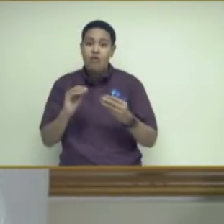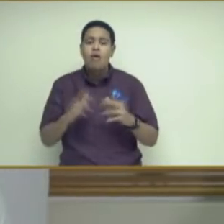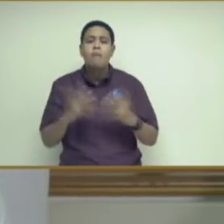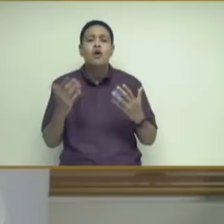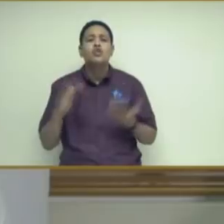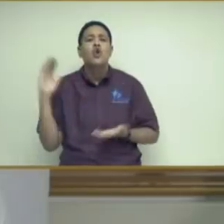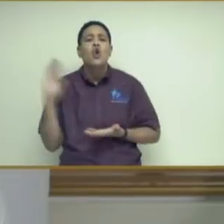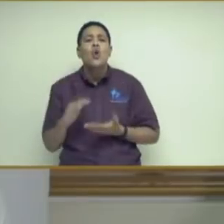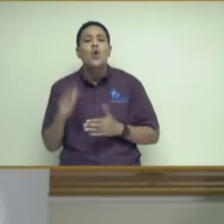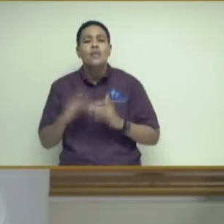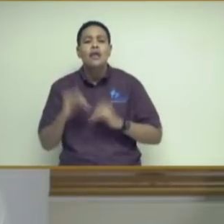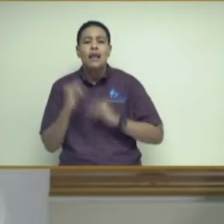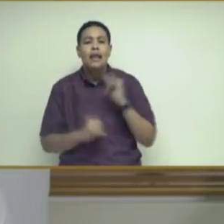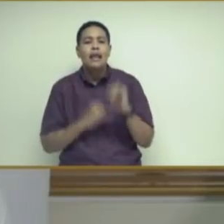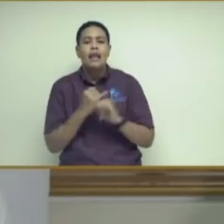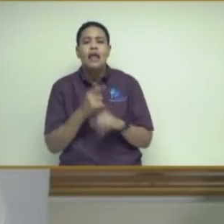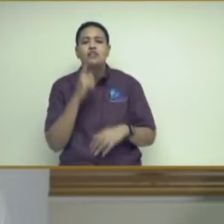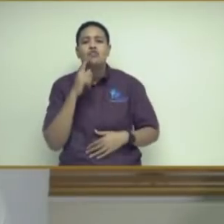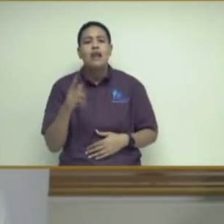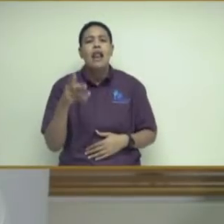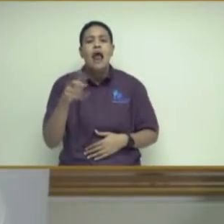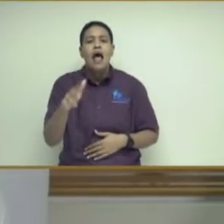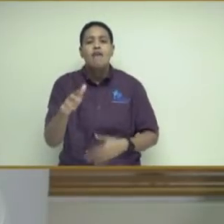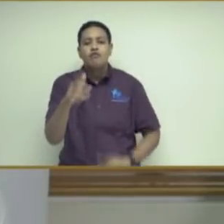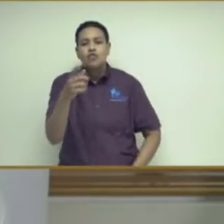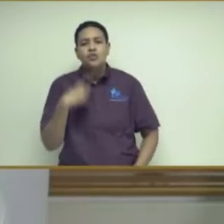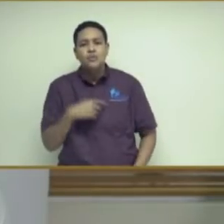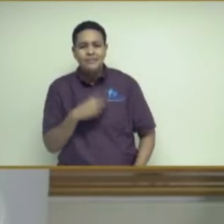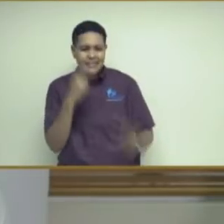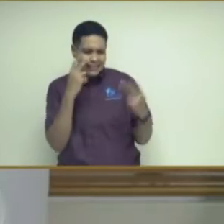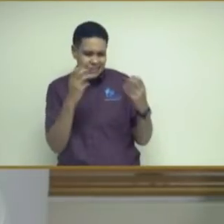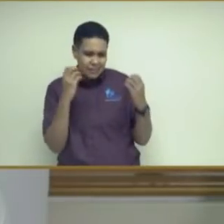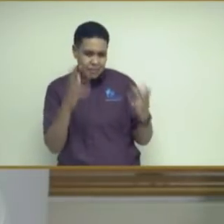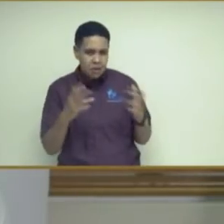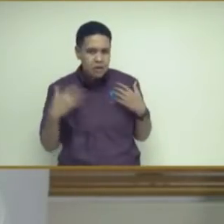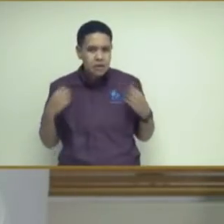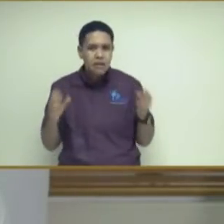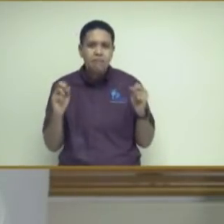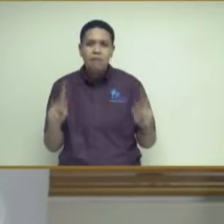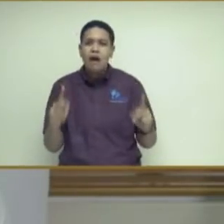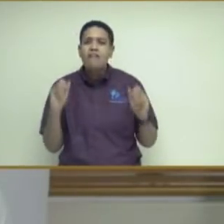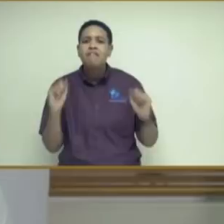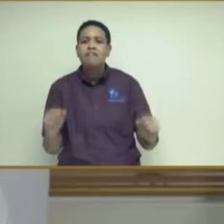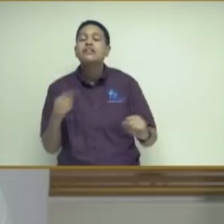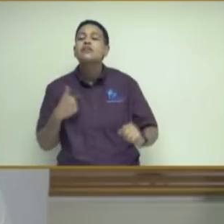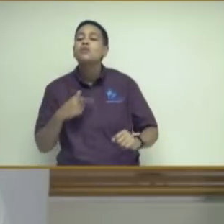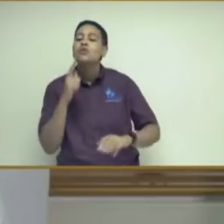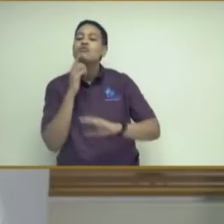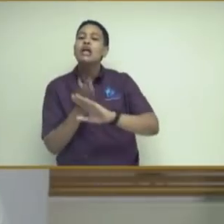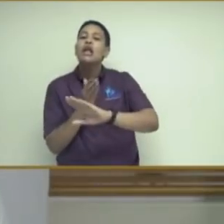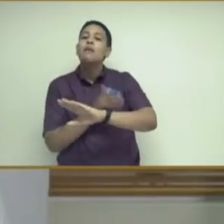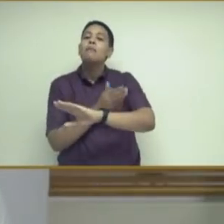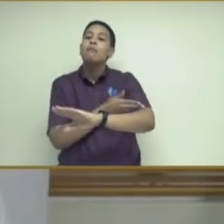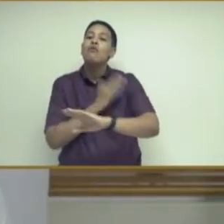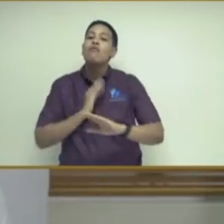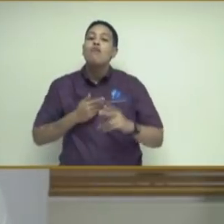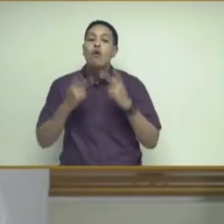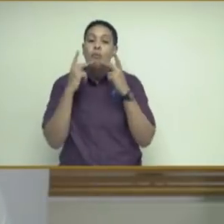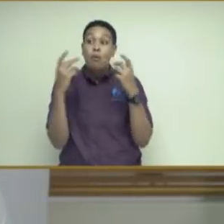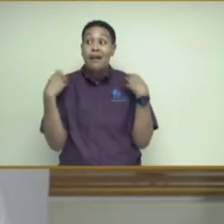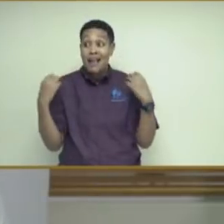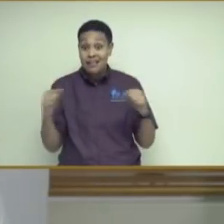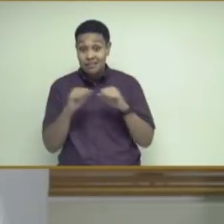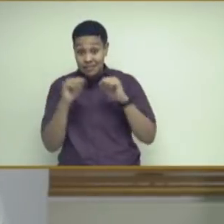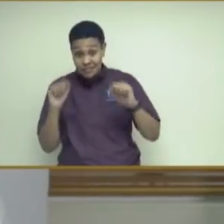the international average. We've seen many recoveries. We have improved our public health infrastructure,